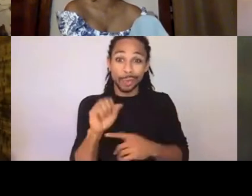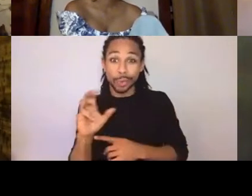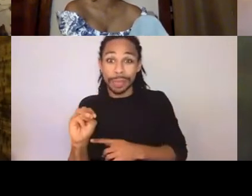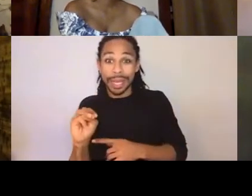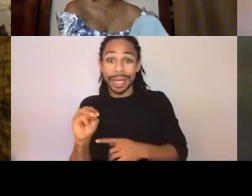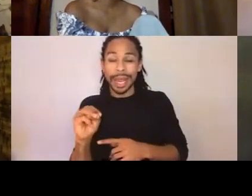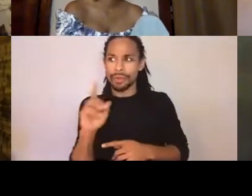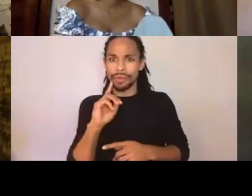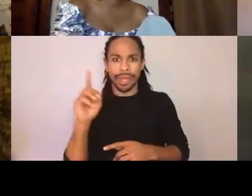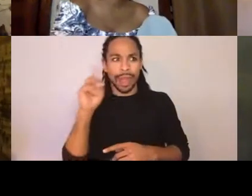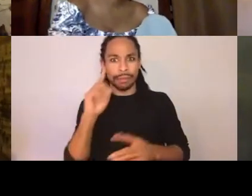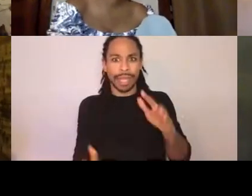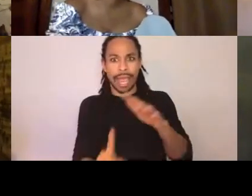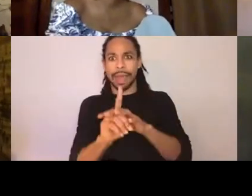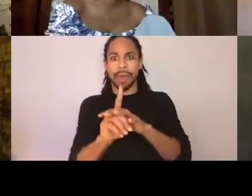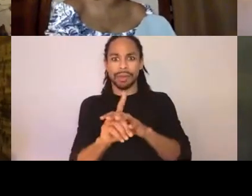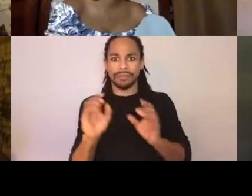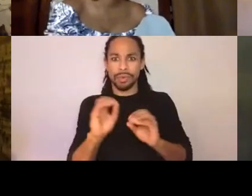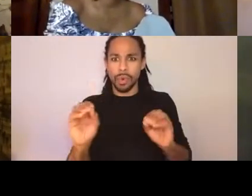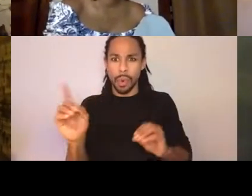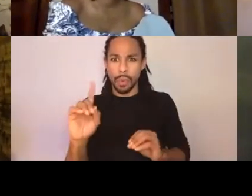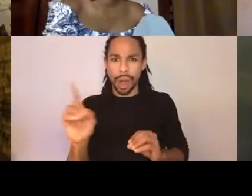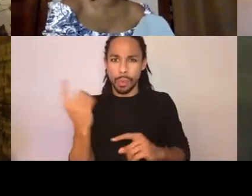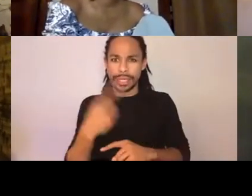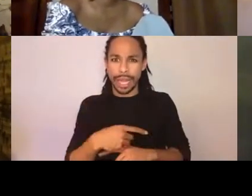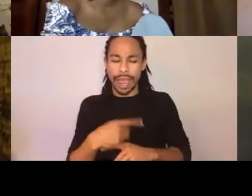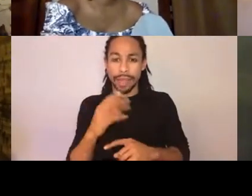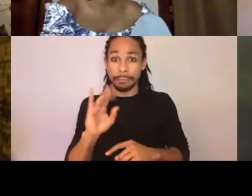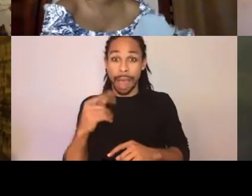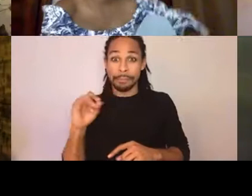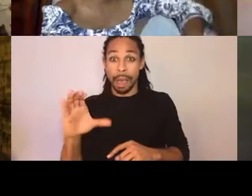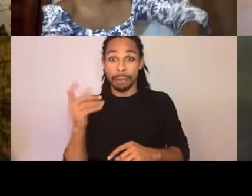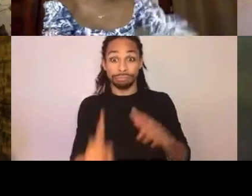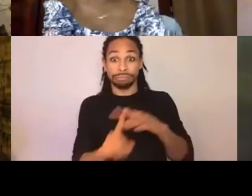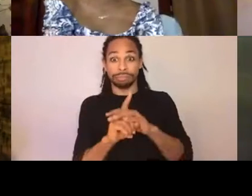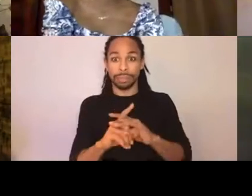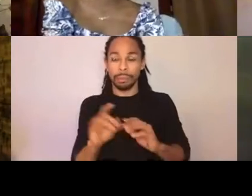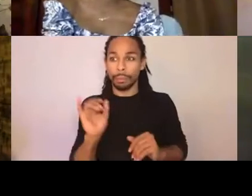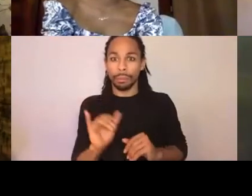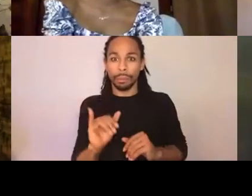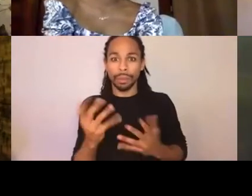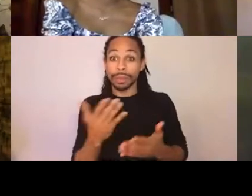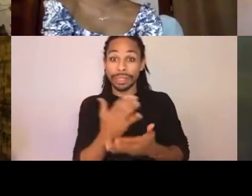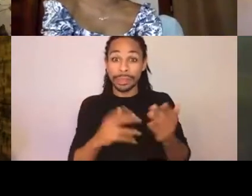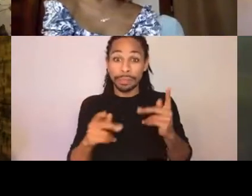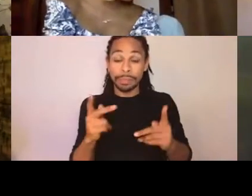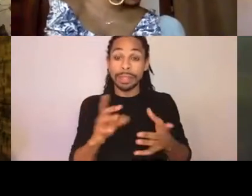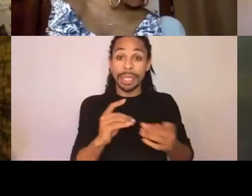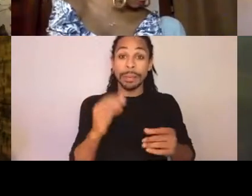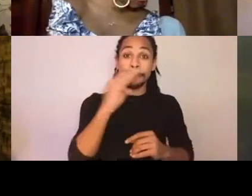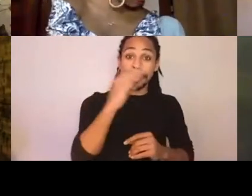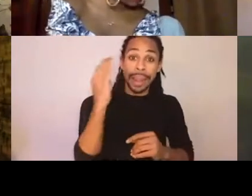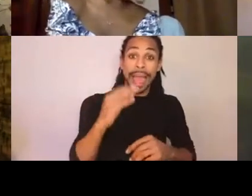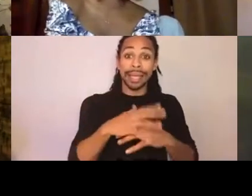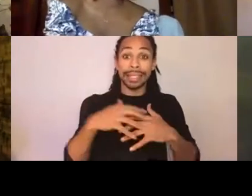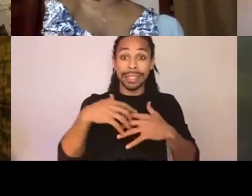out of nowhere one day. And so some say, you know, it means Black, Indigenous, and